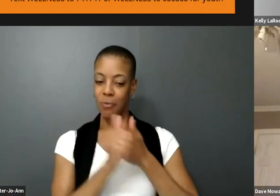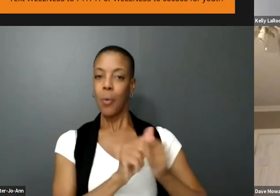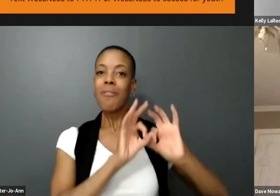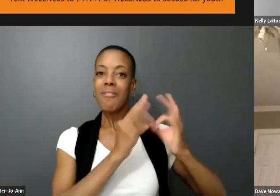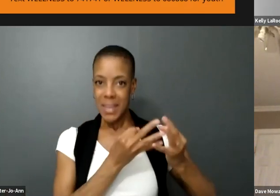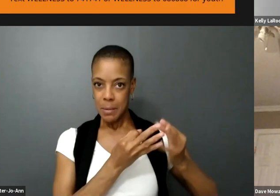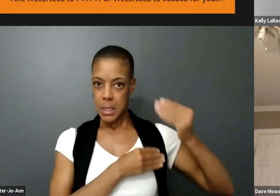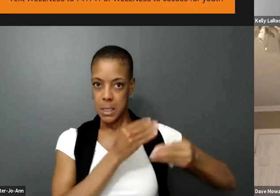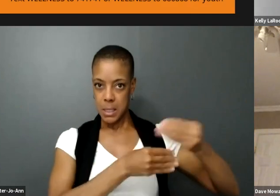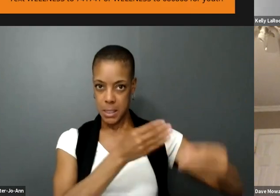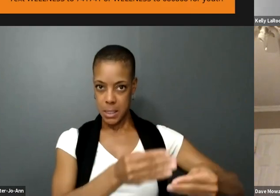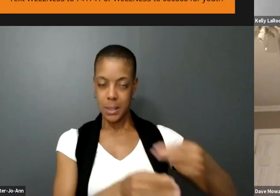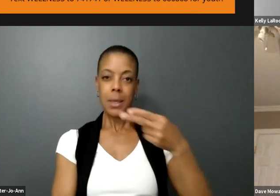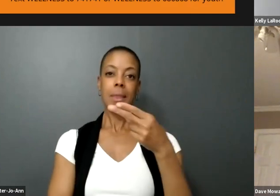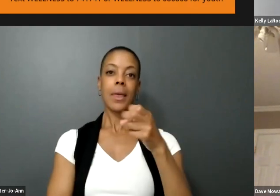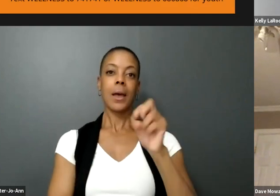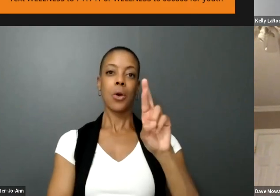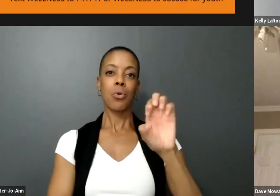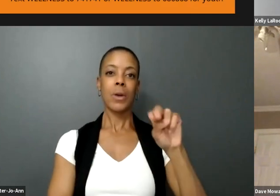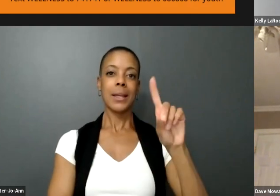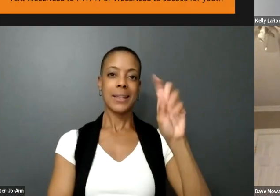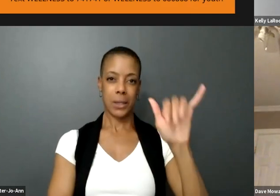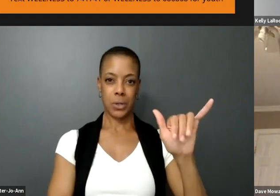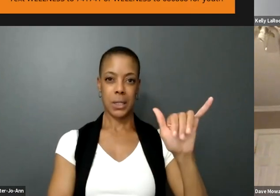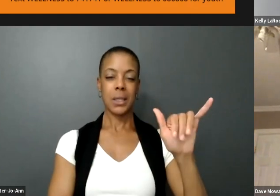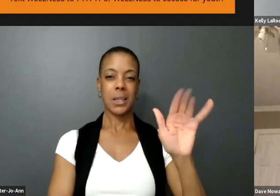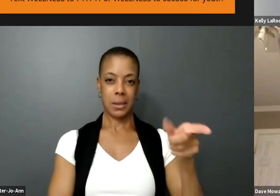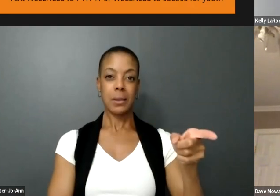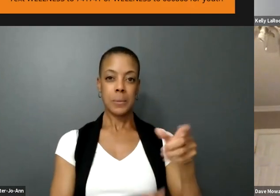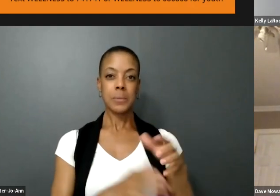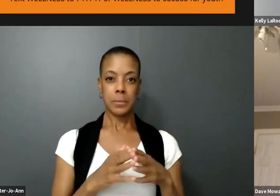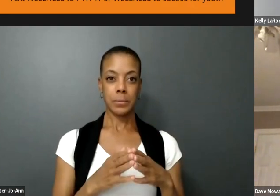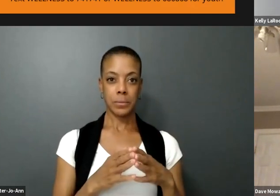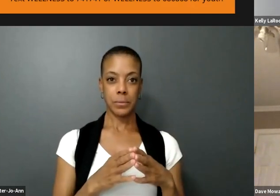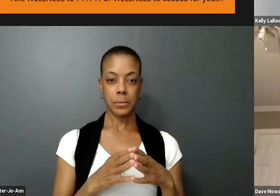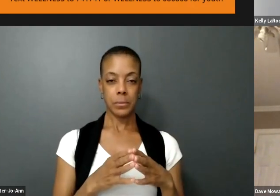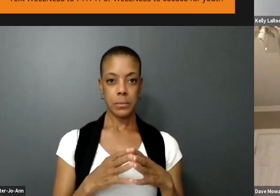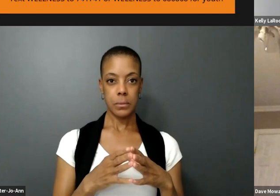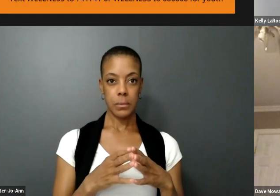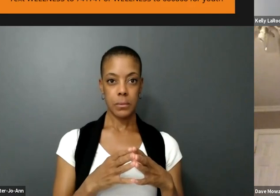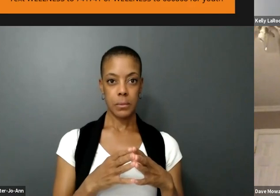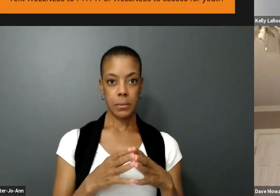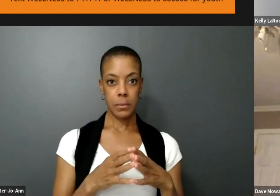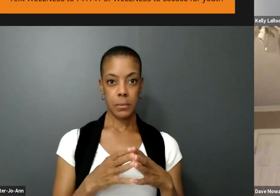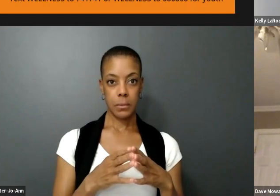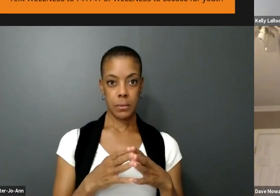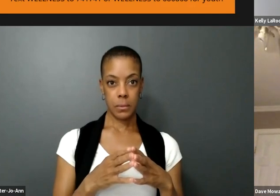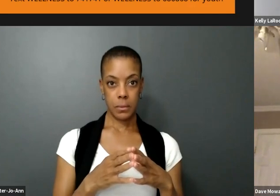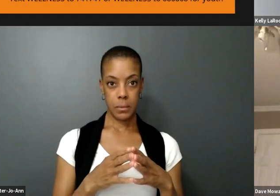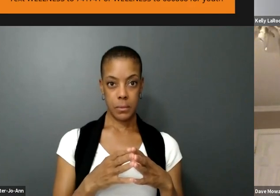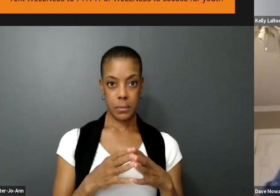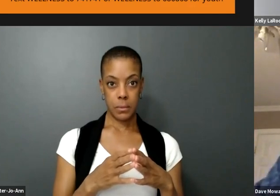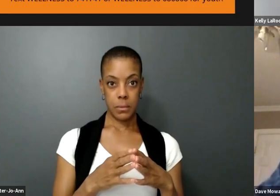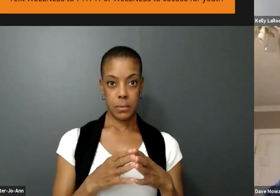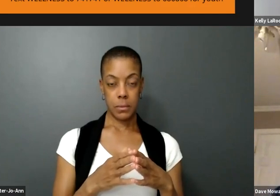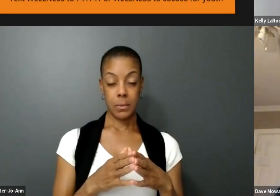it just might have changed in the method as to how these chiefs were chosen or appointed. Of course, the